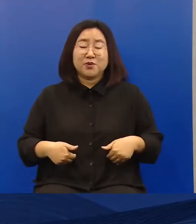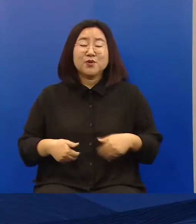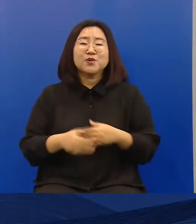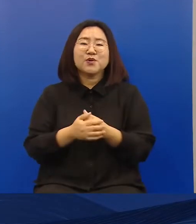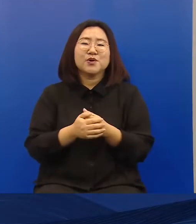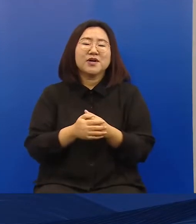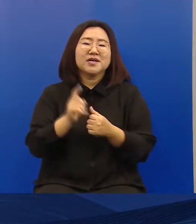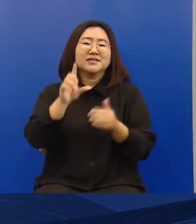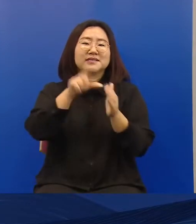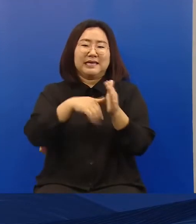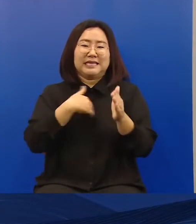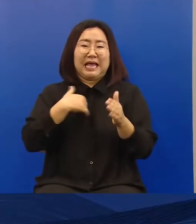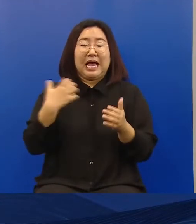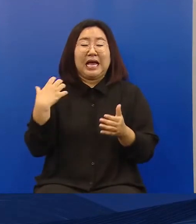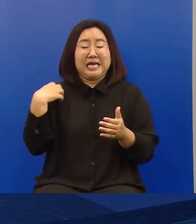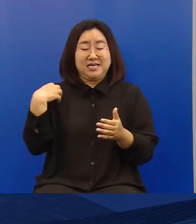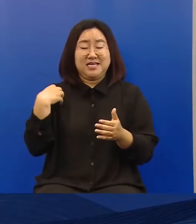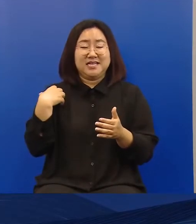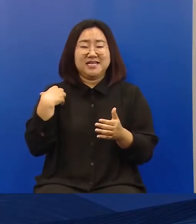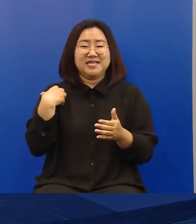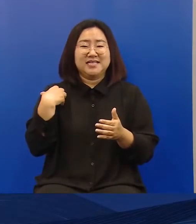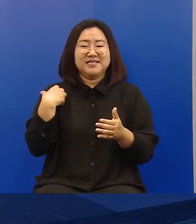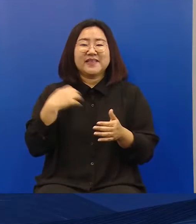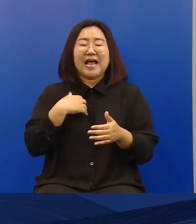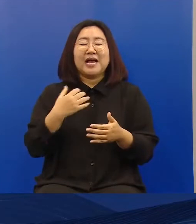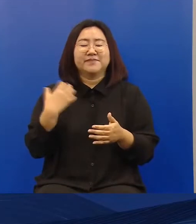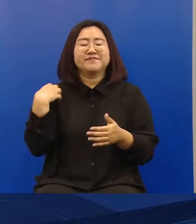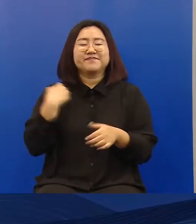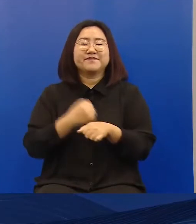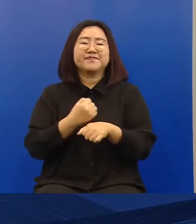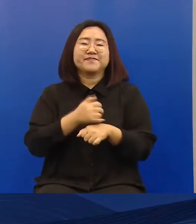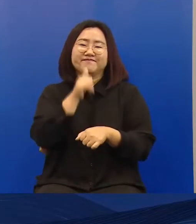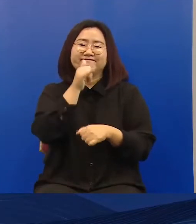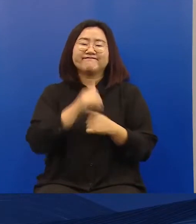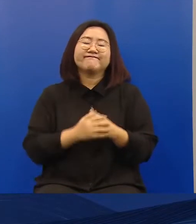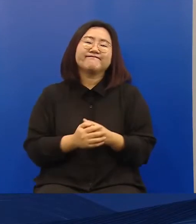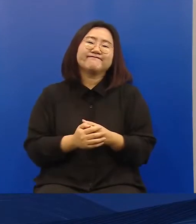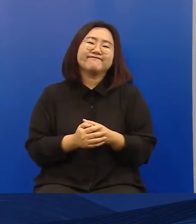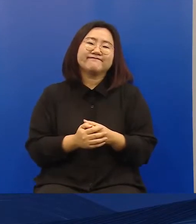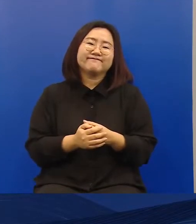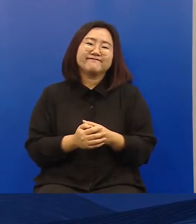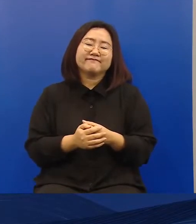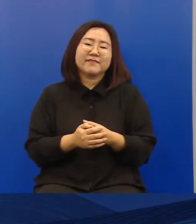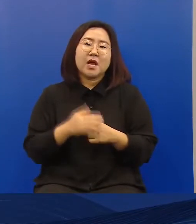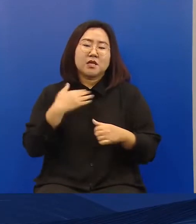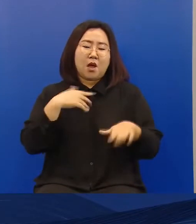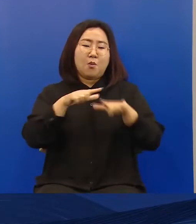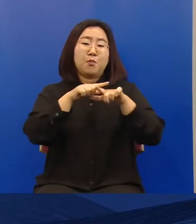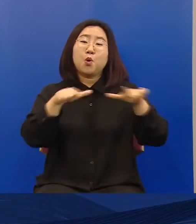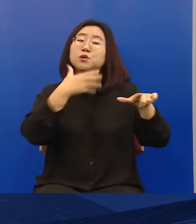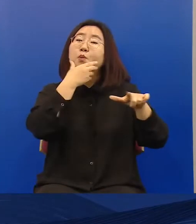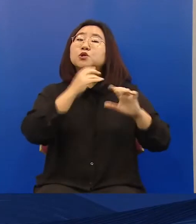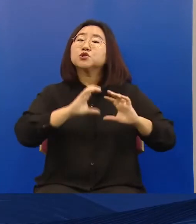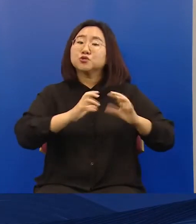some regulations to mandate such services.